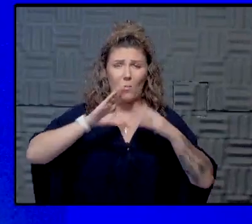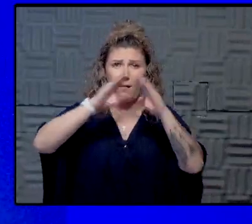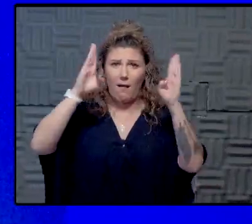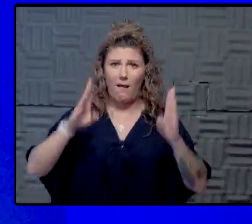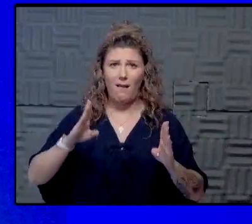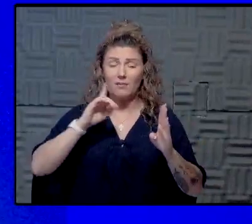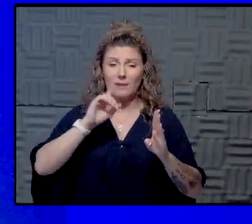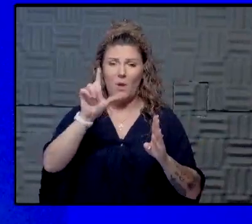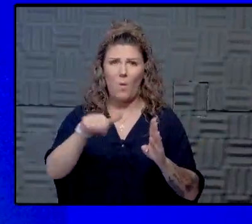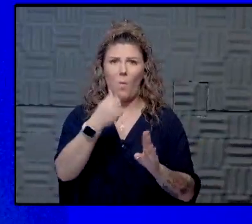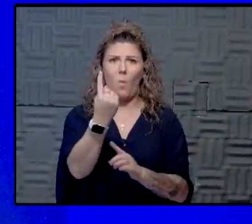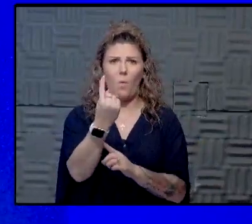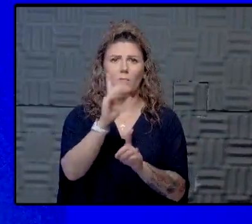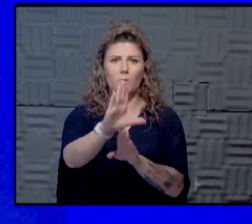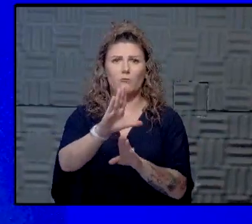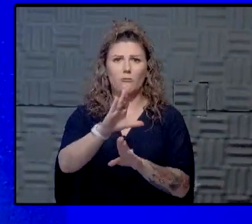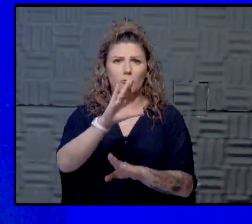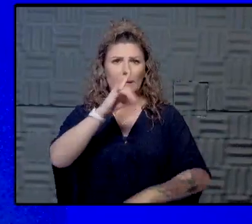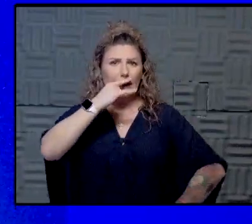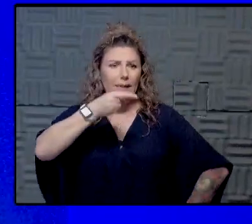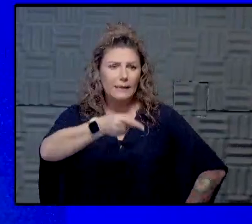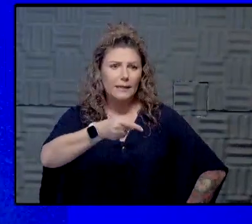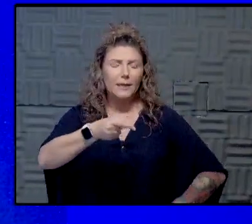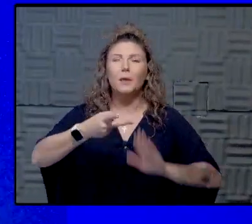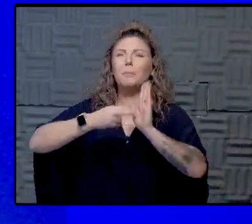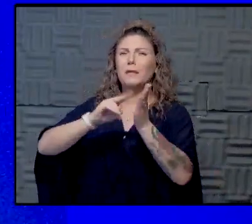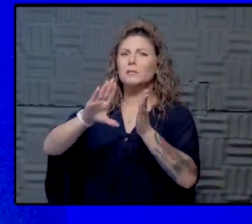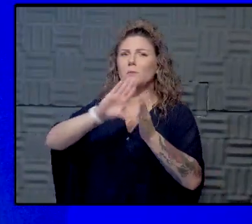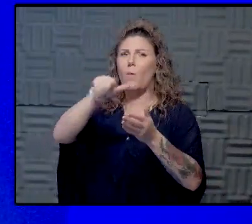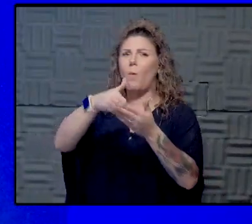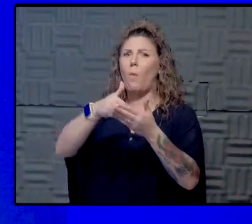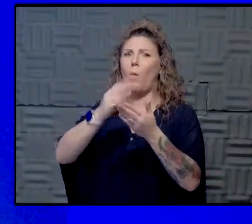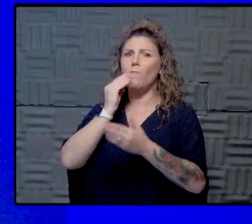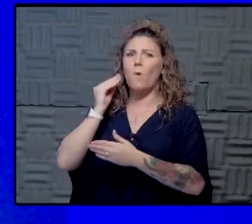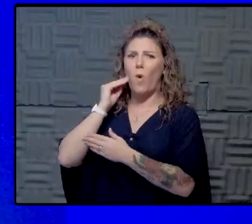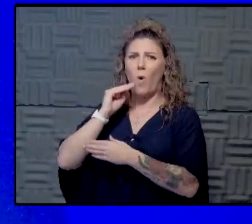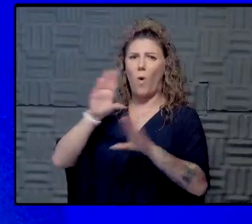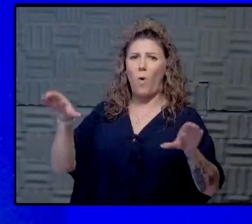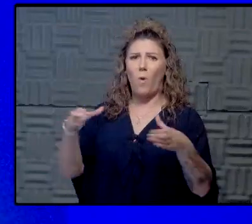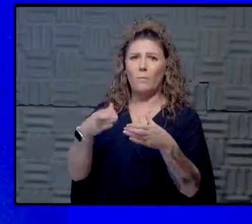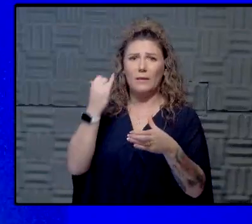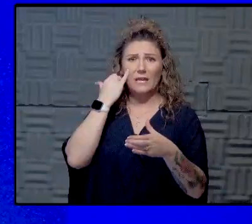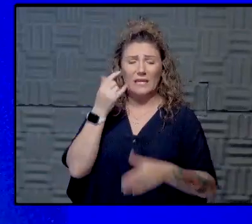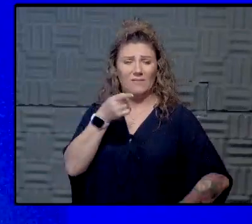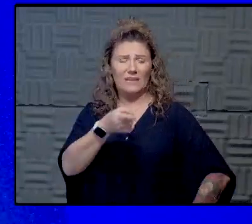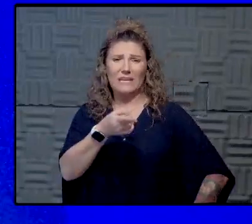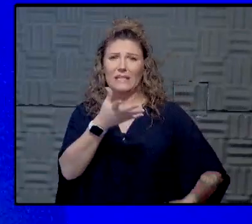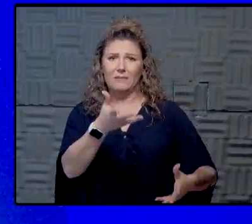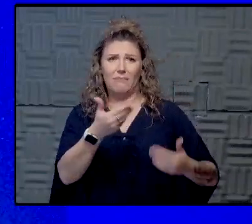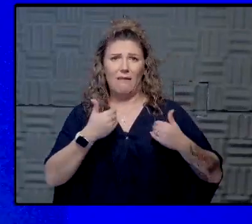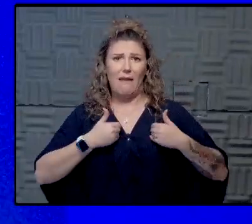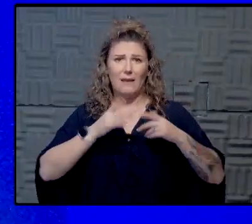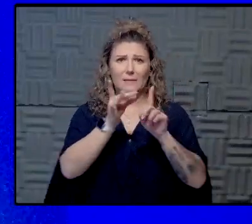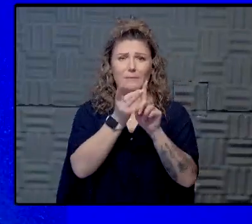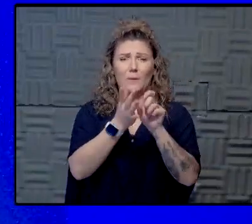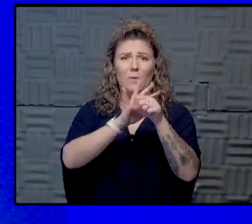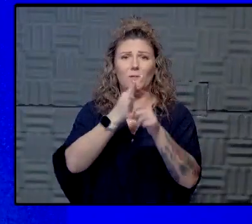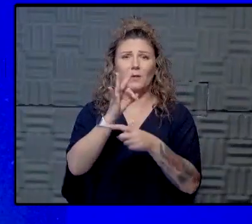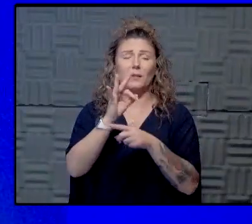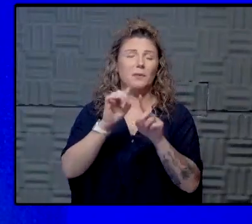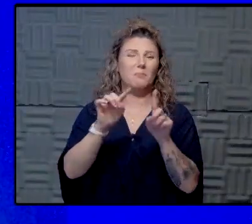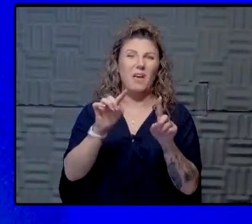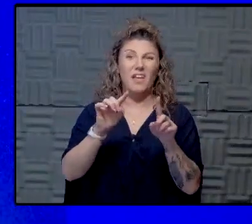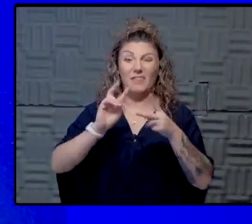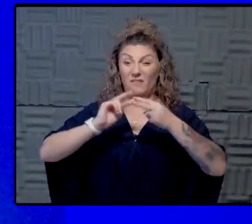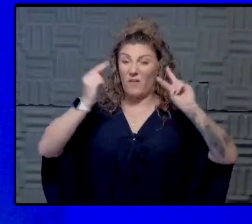vacuum for just your child, but what does it mean in your home if he or she has COVID-19? So, but we've not really seen any differences